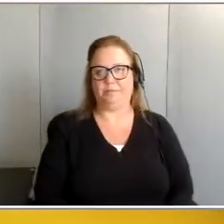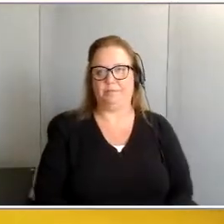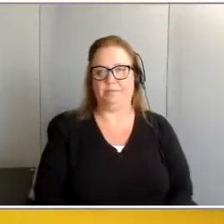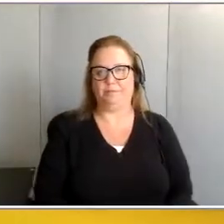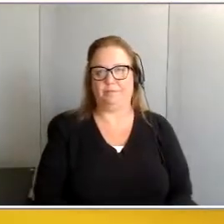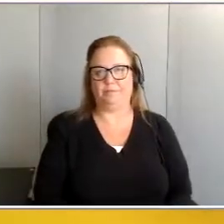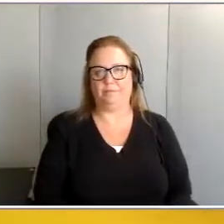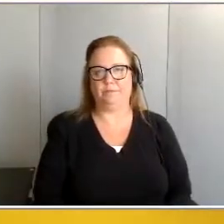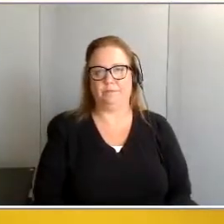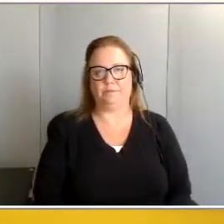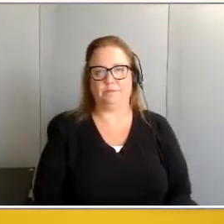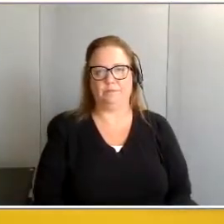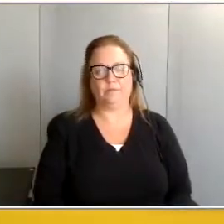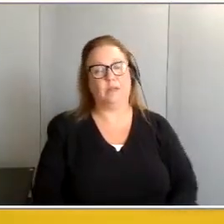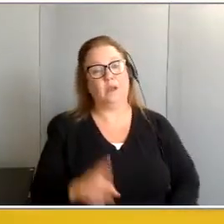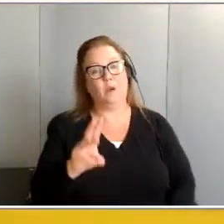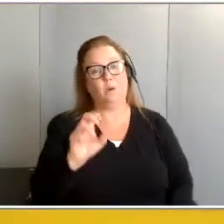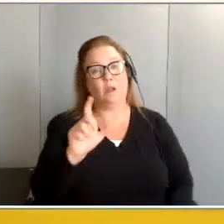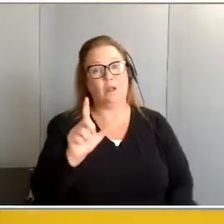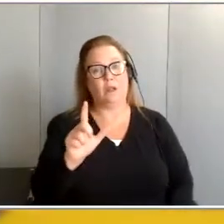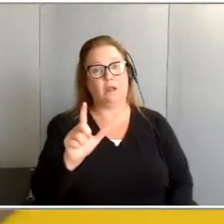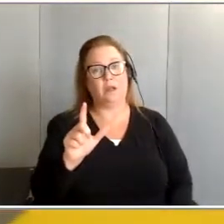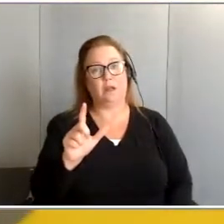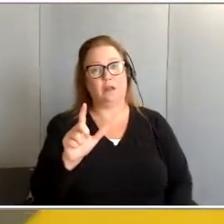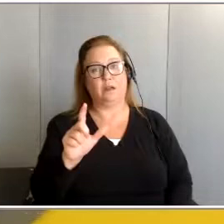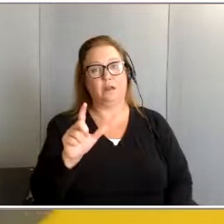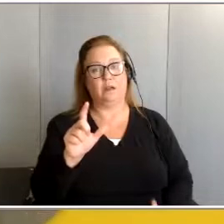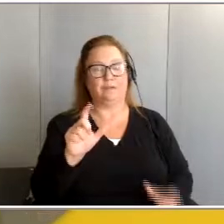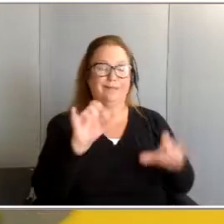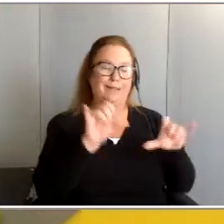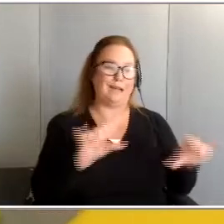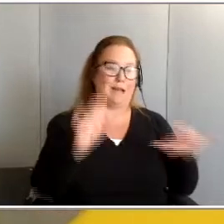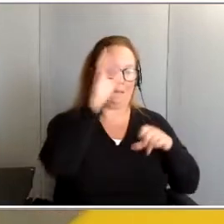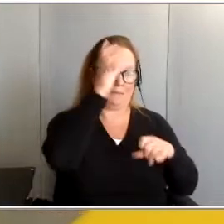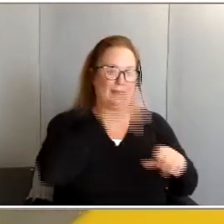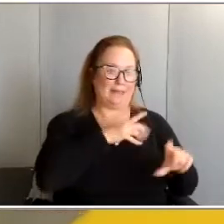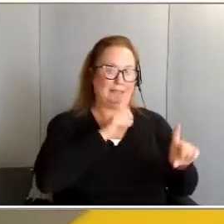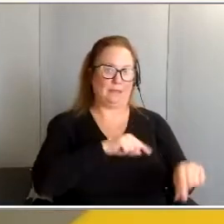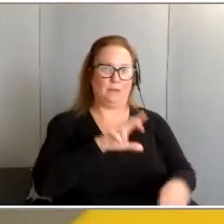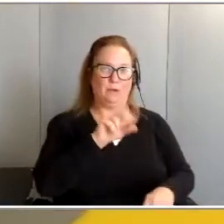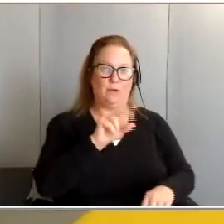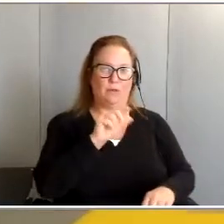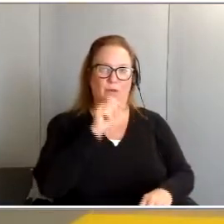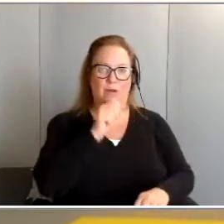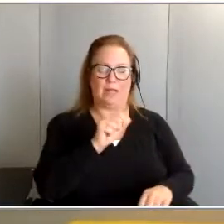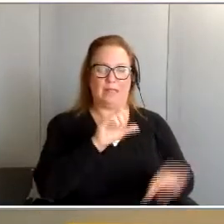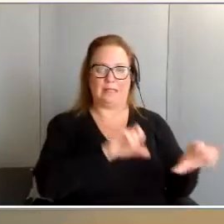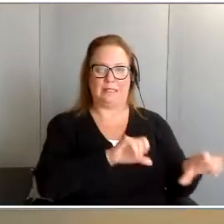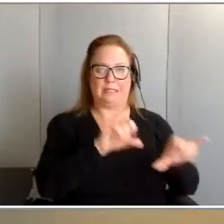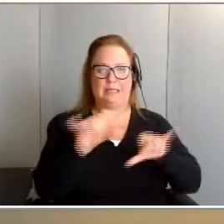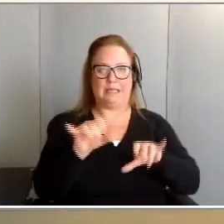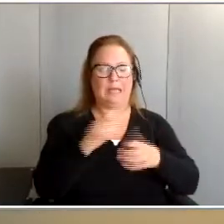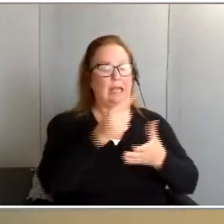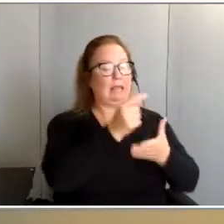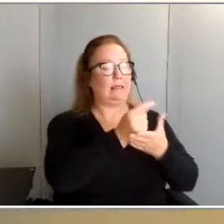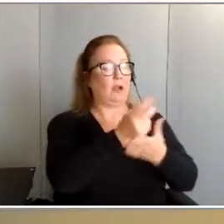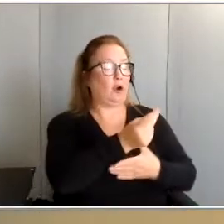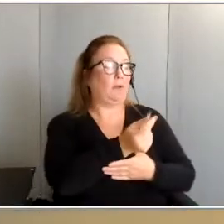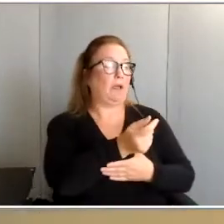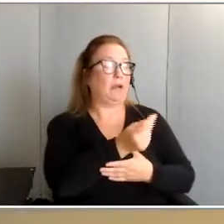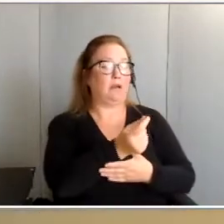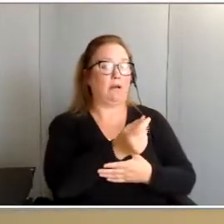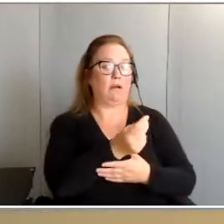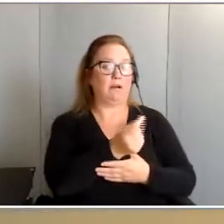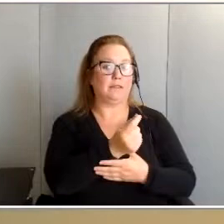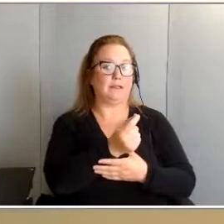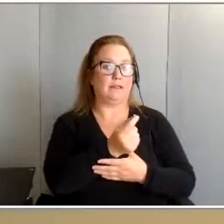Well, I can give you more or less the common man's answer is that no, they're not, because the therapy dog is like got a little